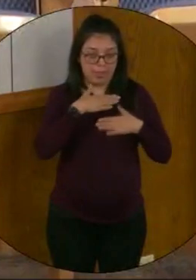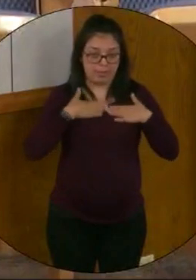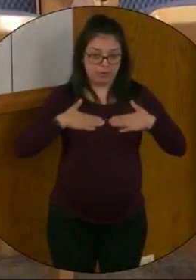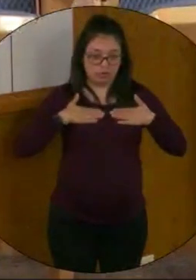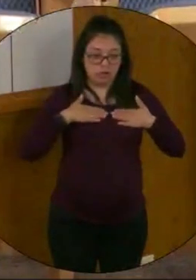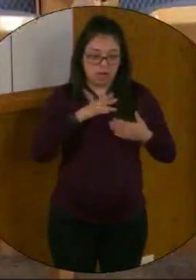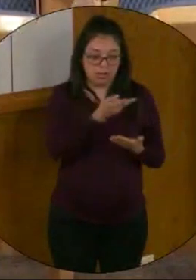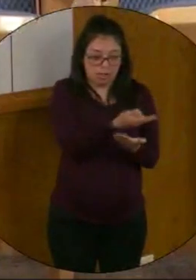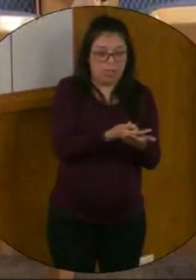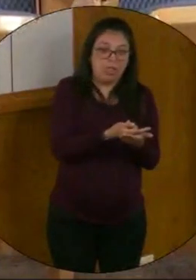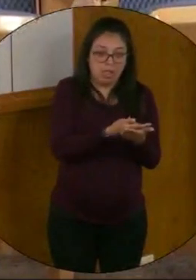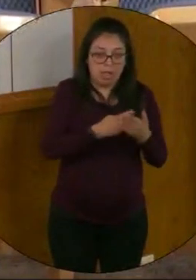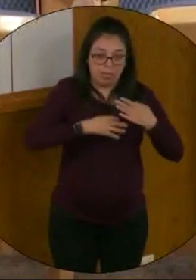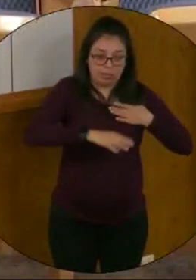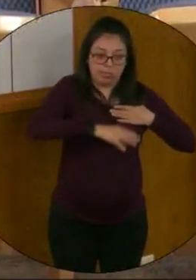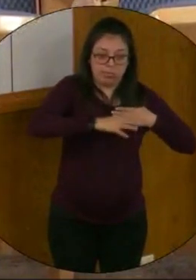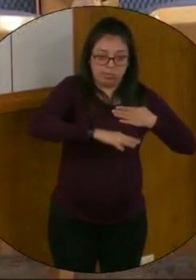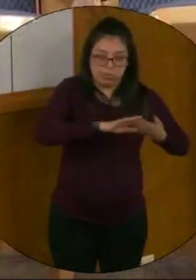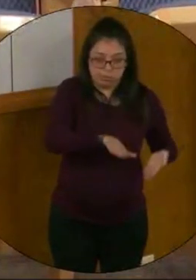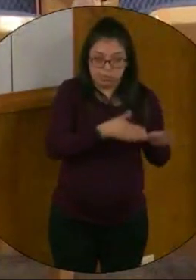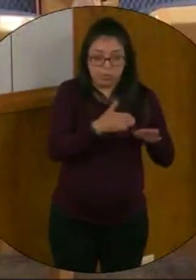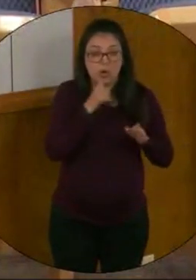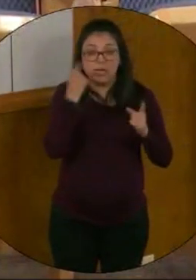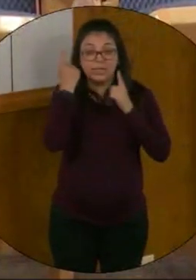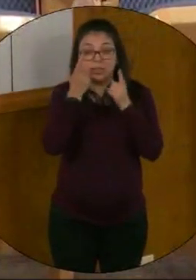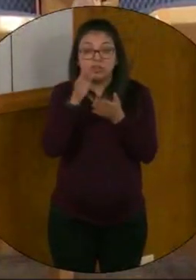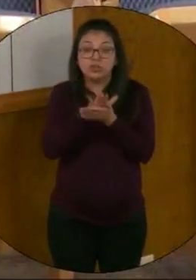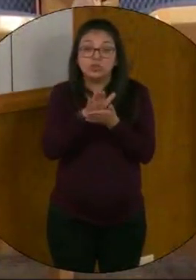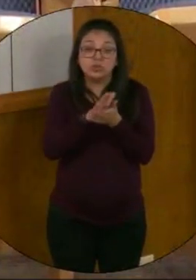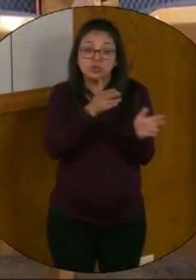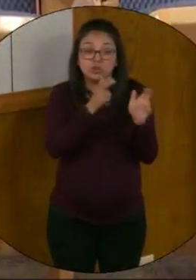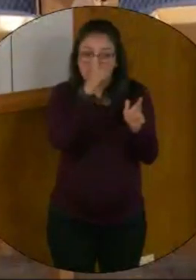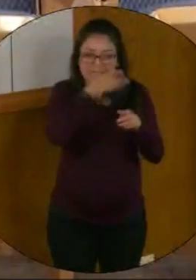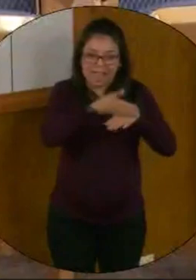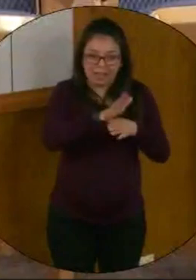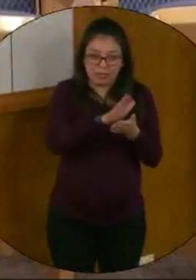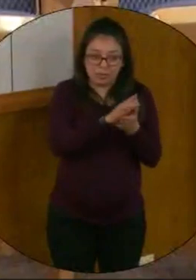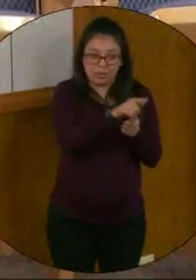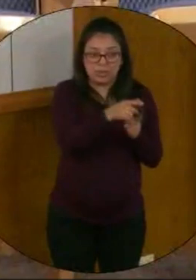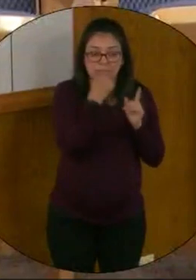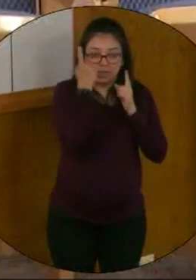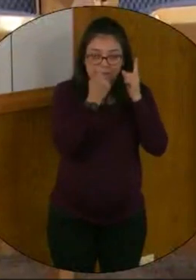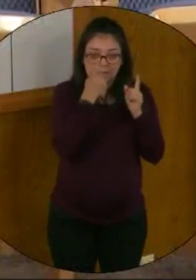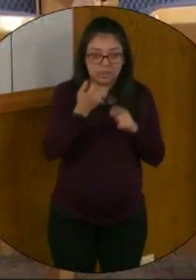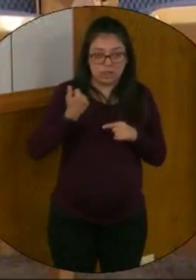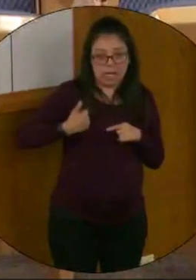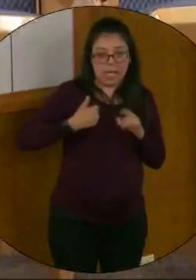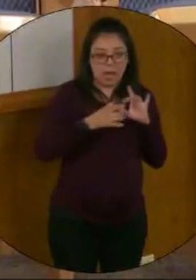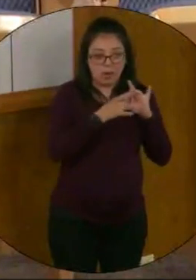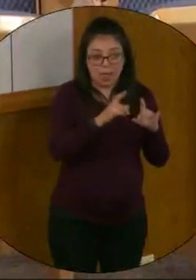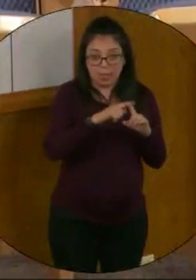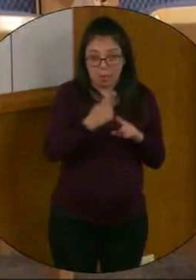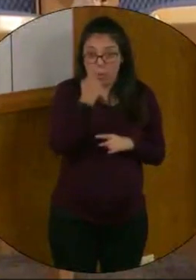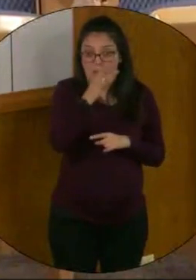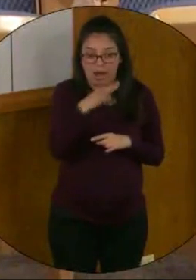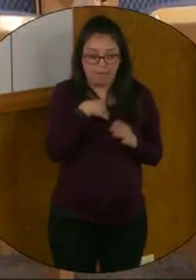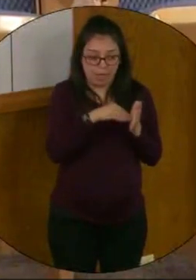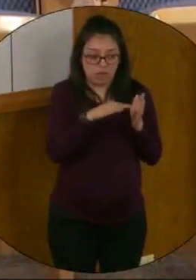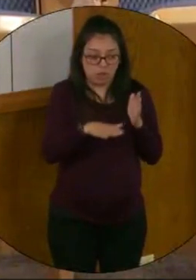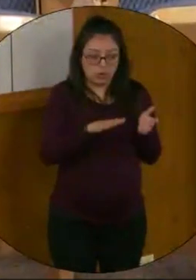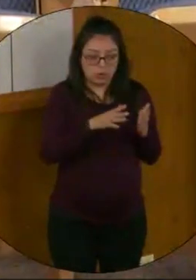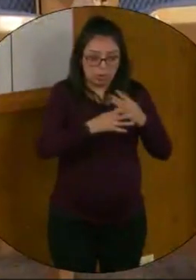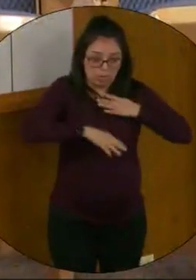school. Wasn't considered a school shooting because it was after school. It was considered gang related, but still one of my students bled to death on our